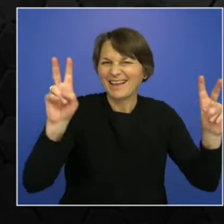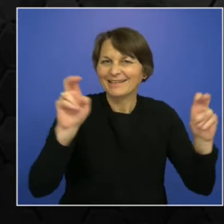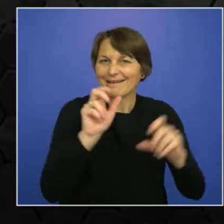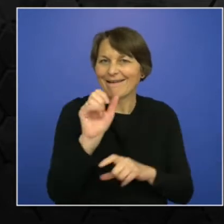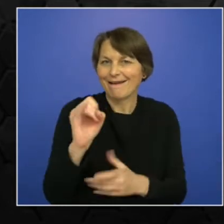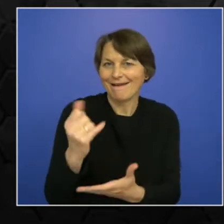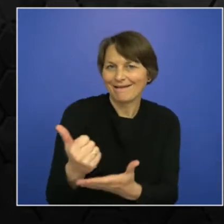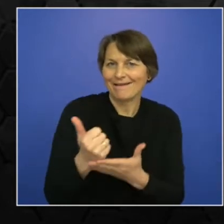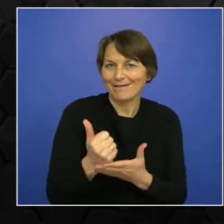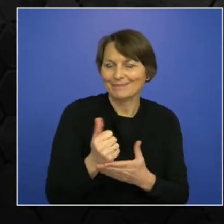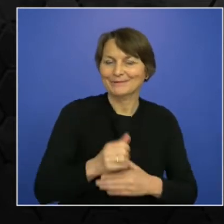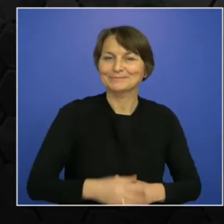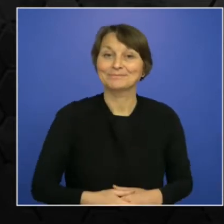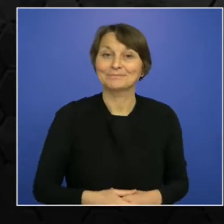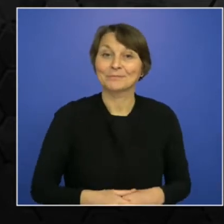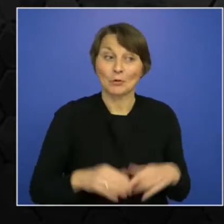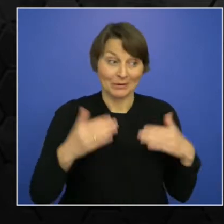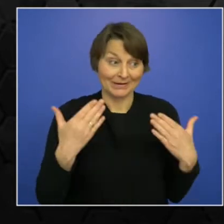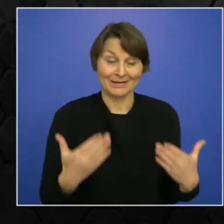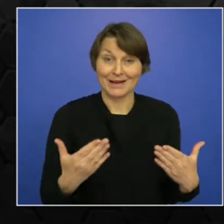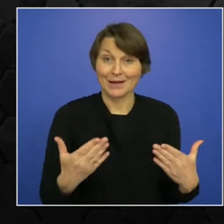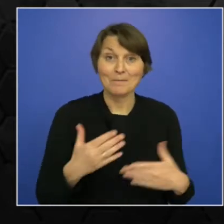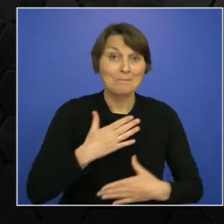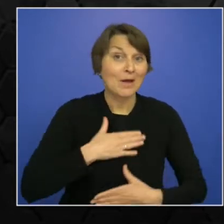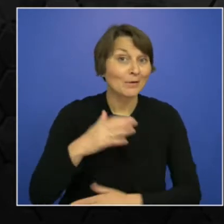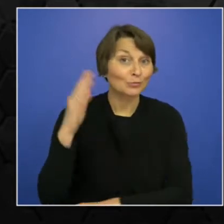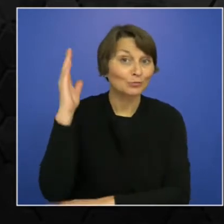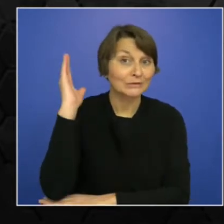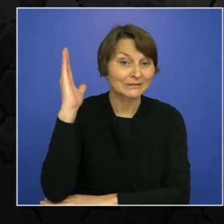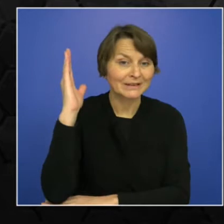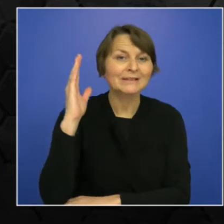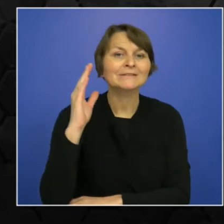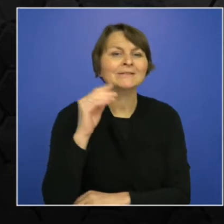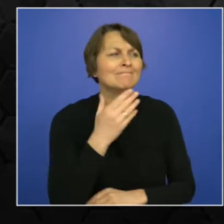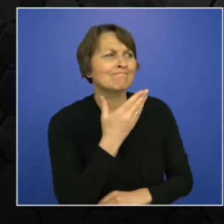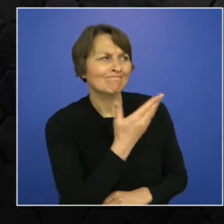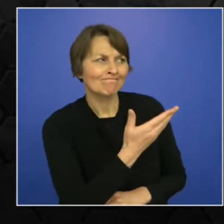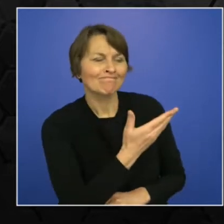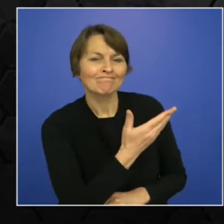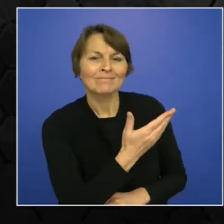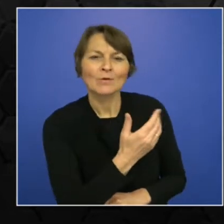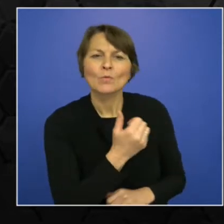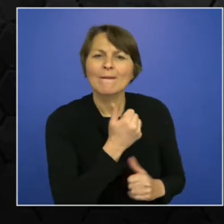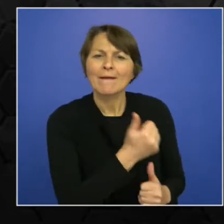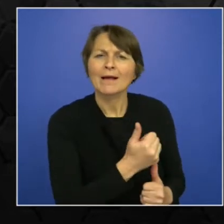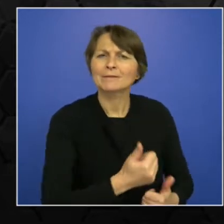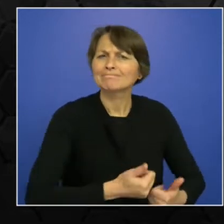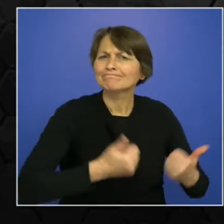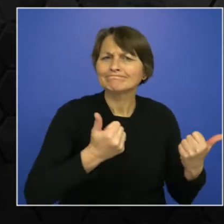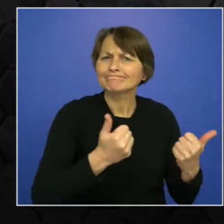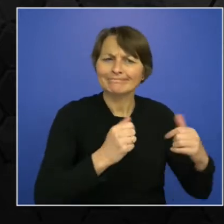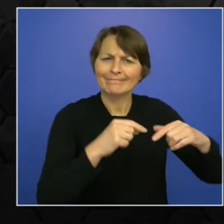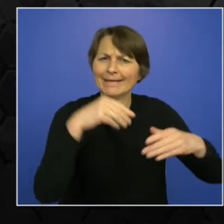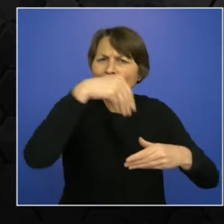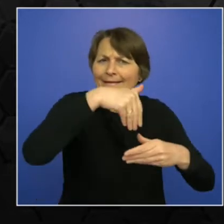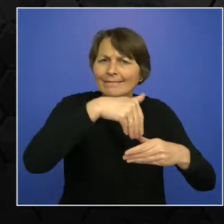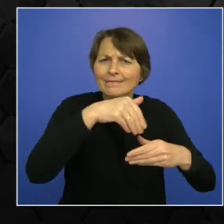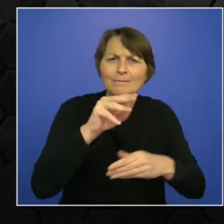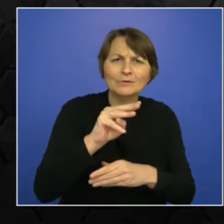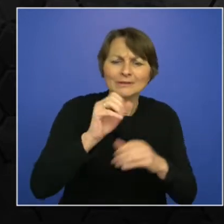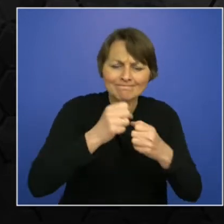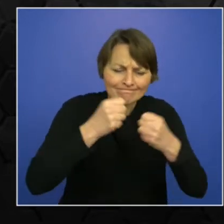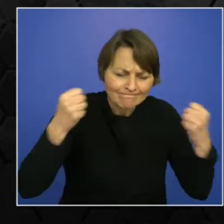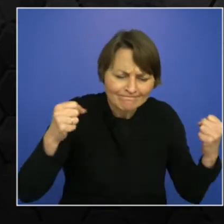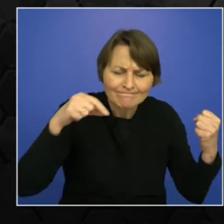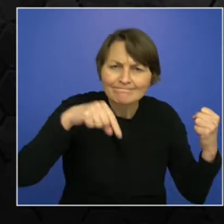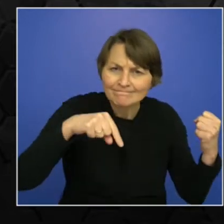So in this session, we will explore and understand the concept of machine learning. Machine learning is a foundation for most